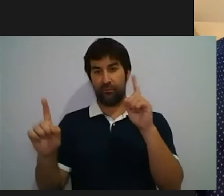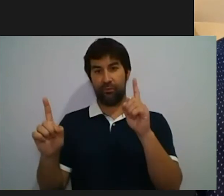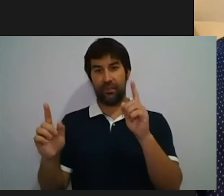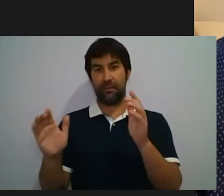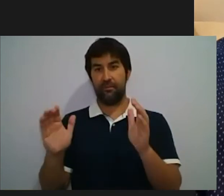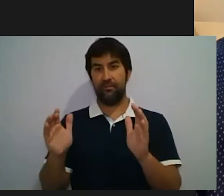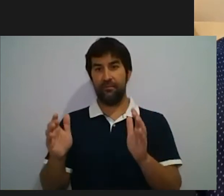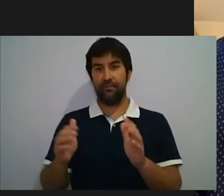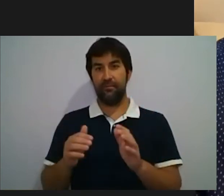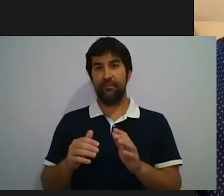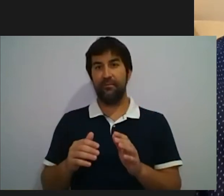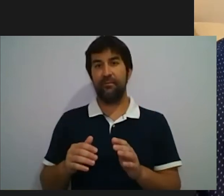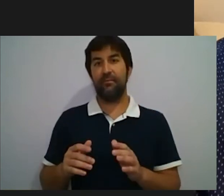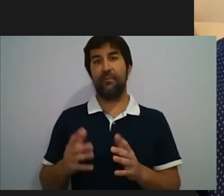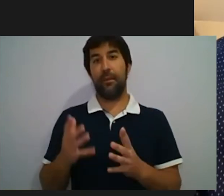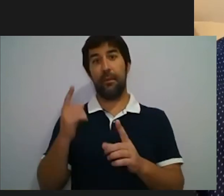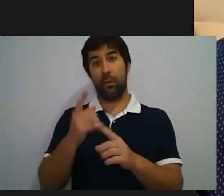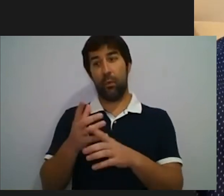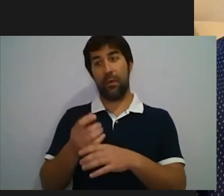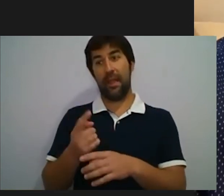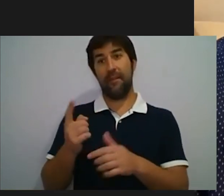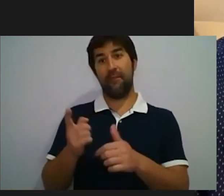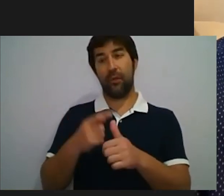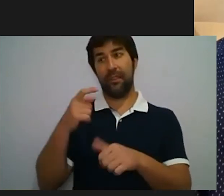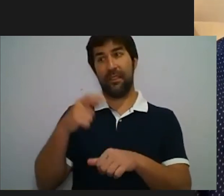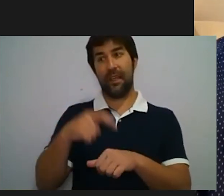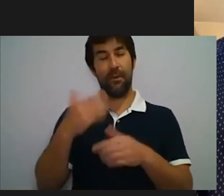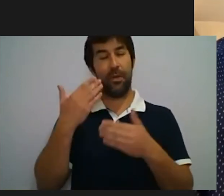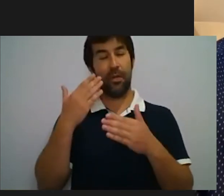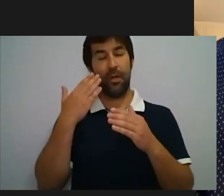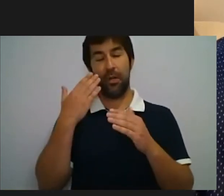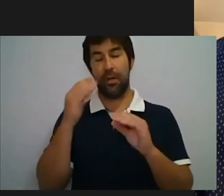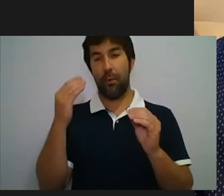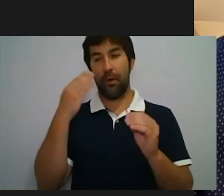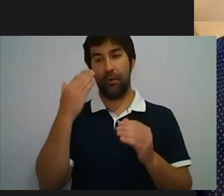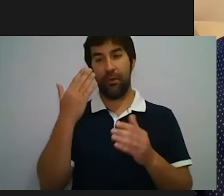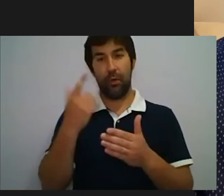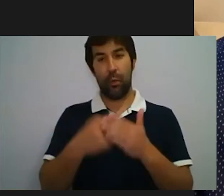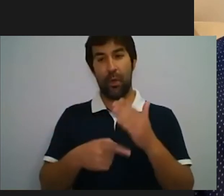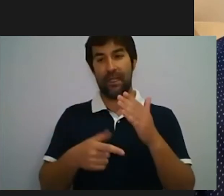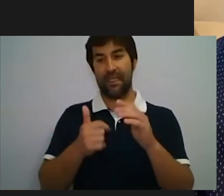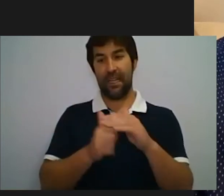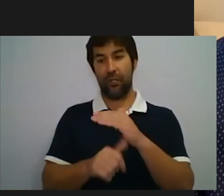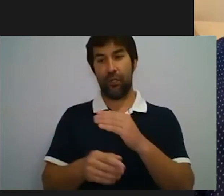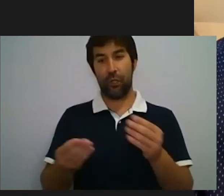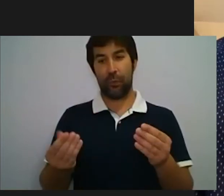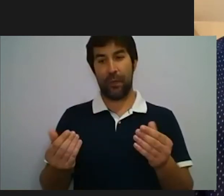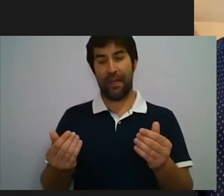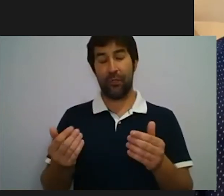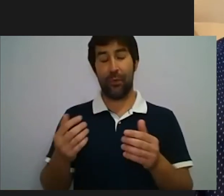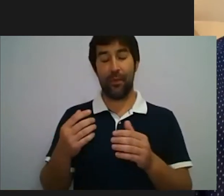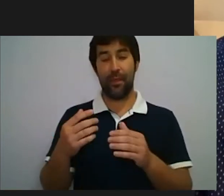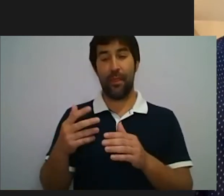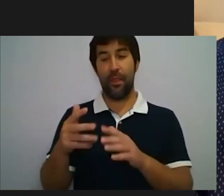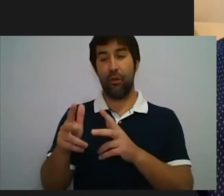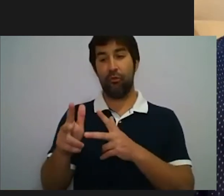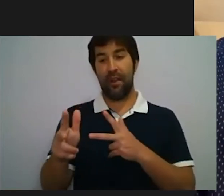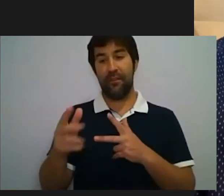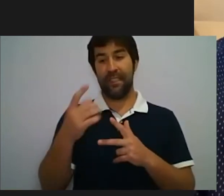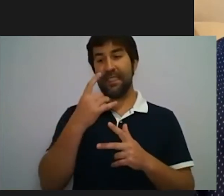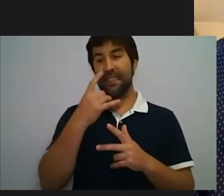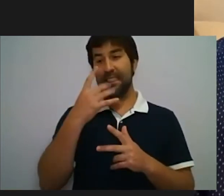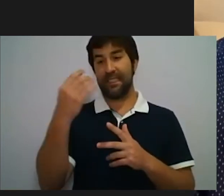rely on the input of DPW and their maintenance staff who are out on the streets all the time. We look at safety